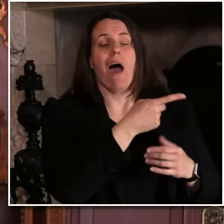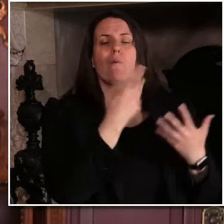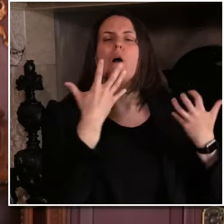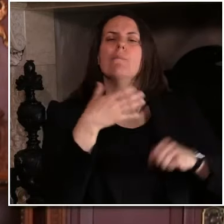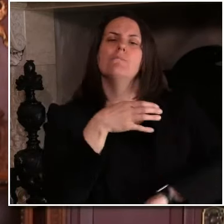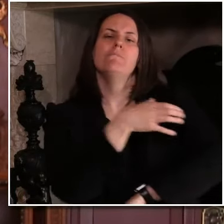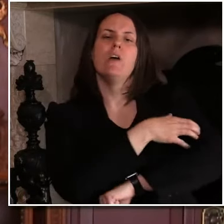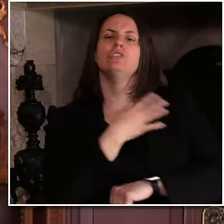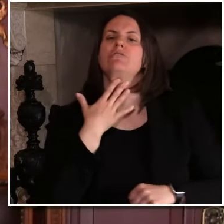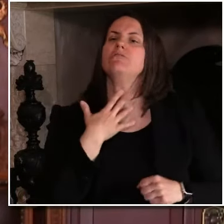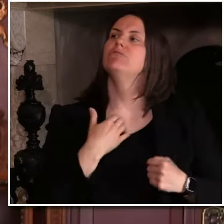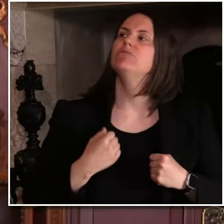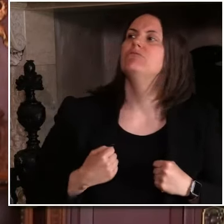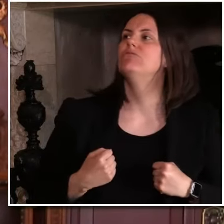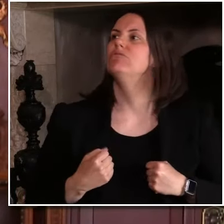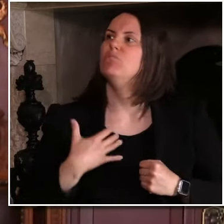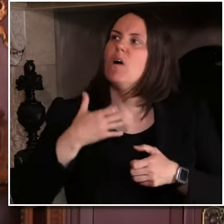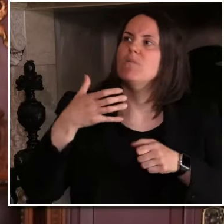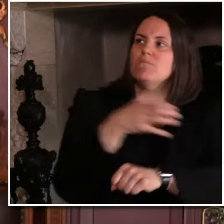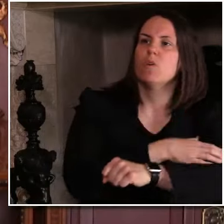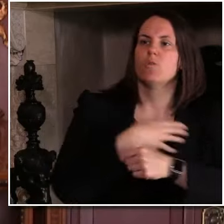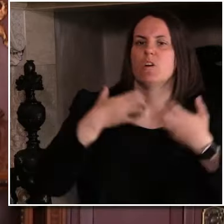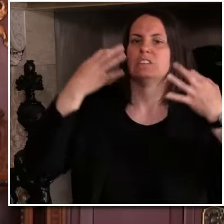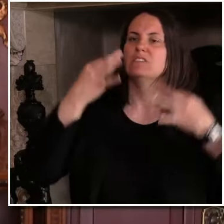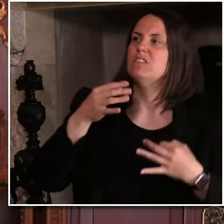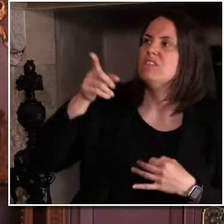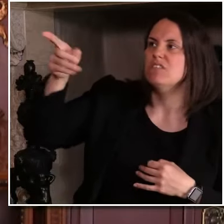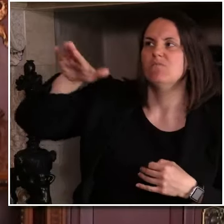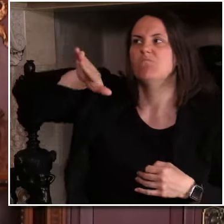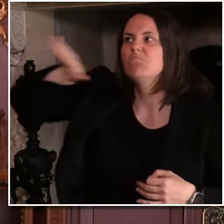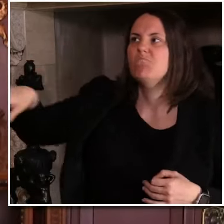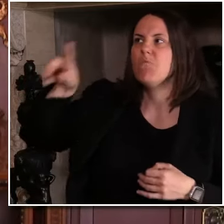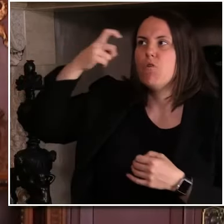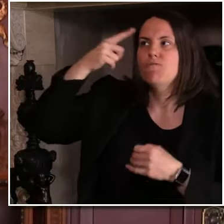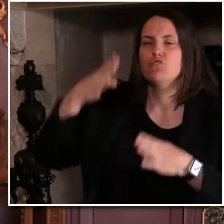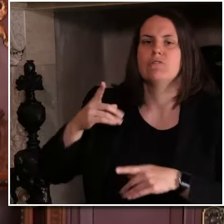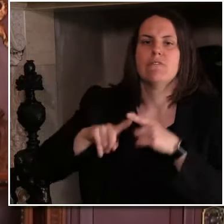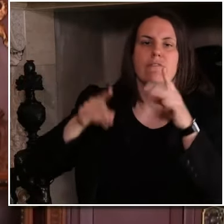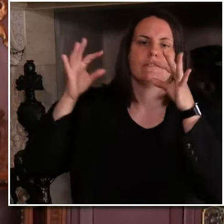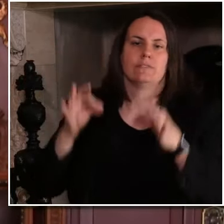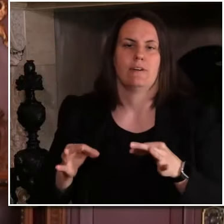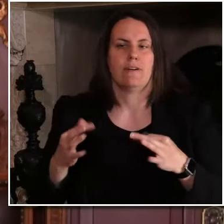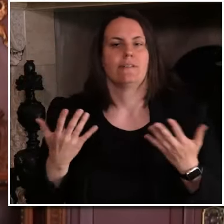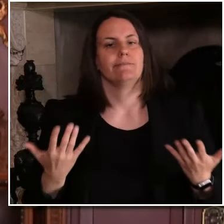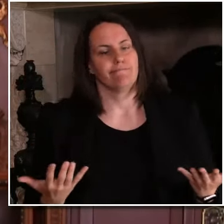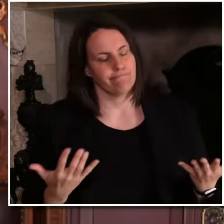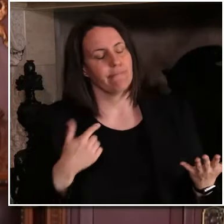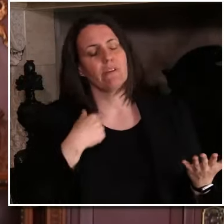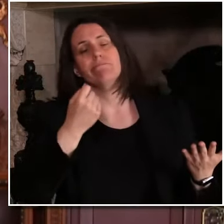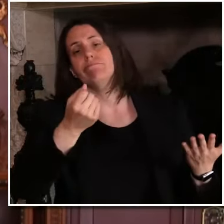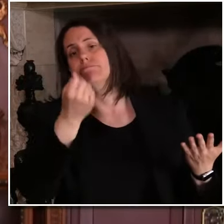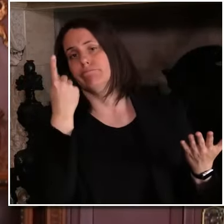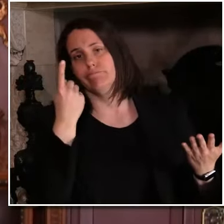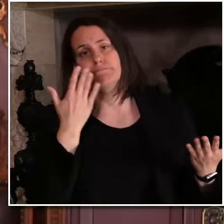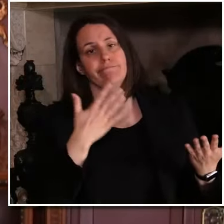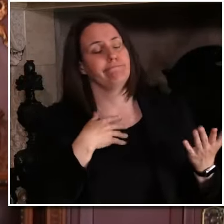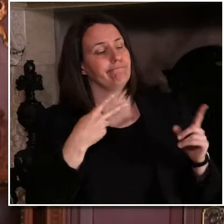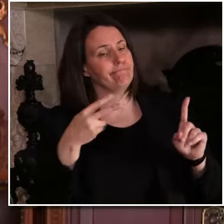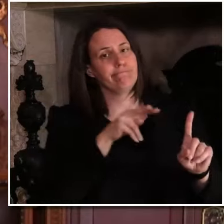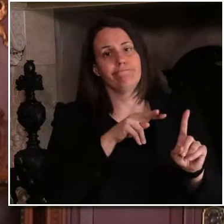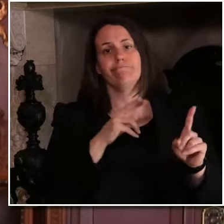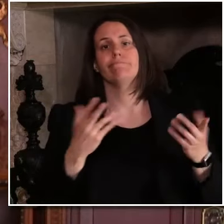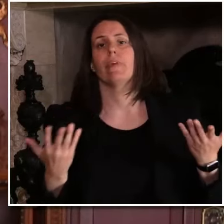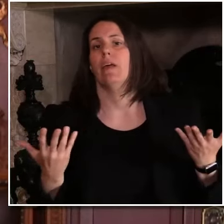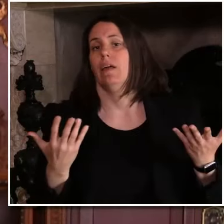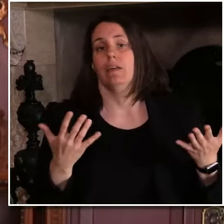Supreme Court hears our argument, which I think will be prevailing, and we can move forward. We're going to move forward.